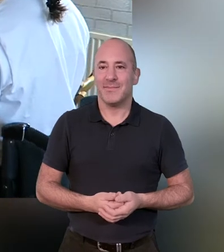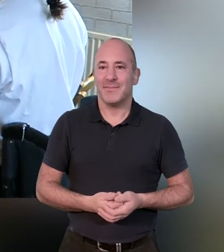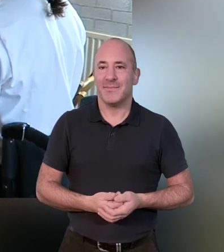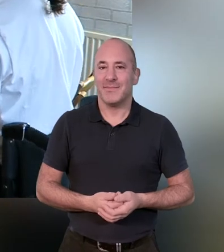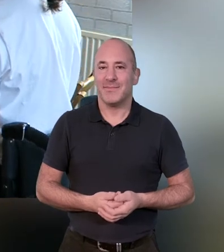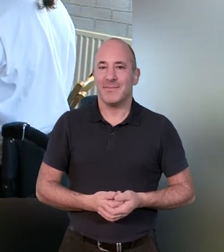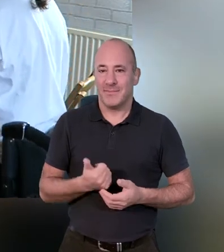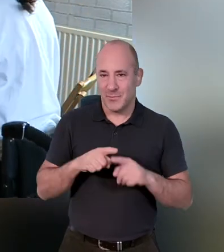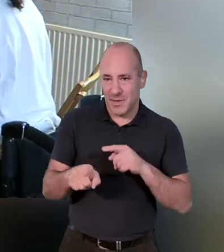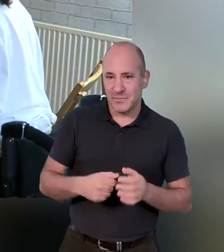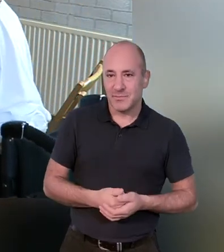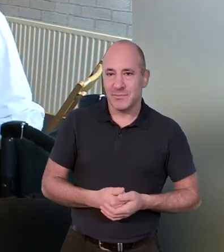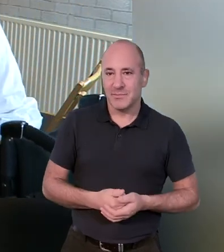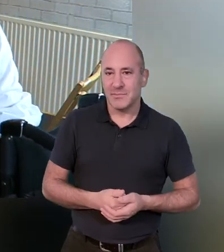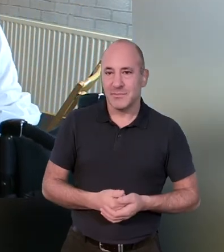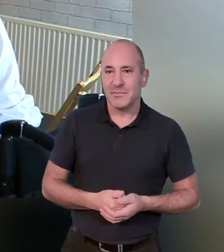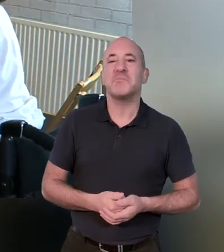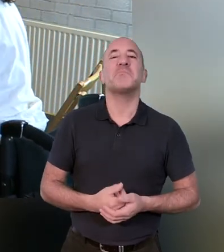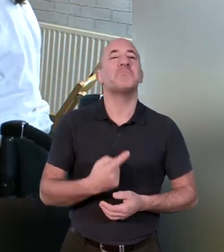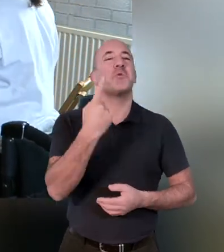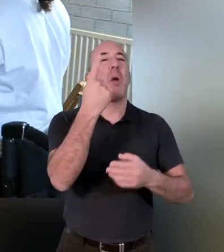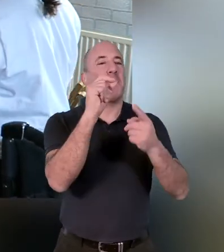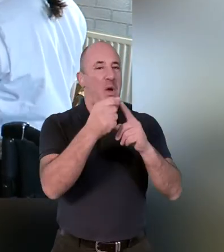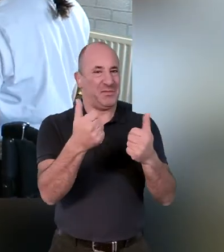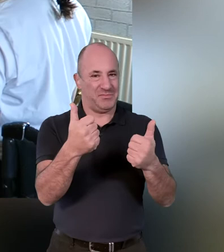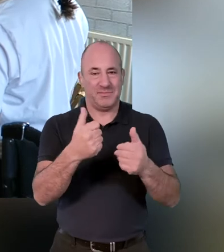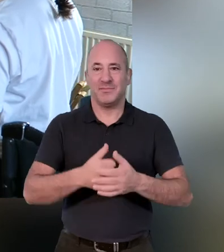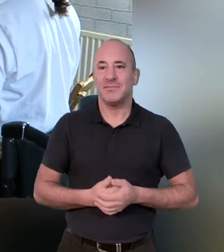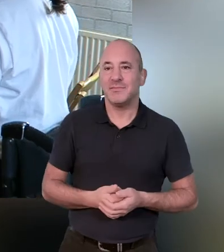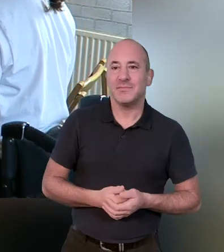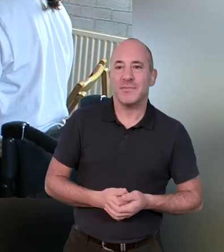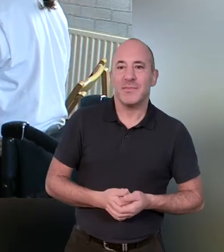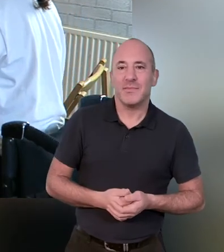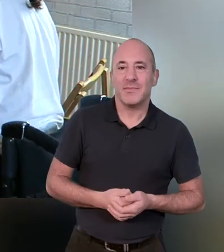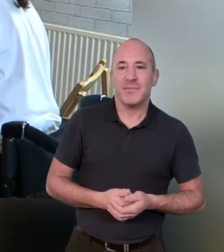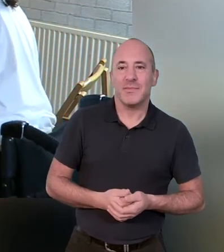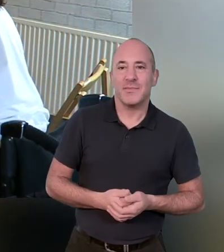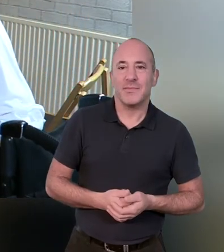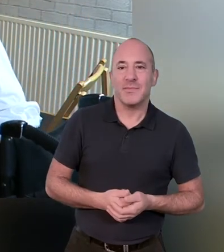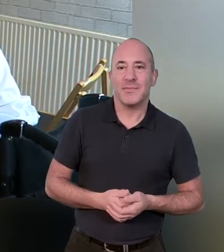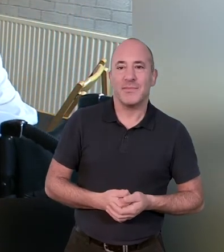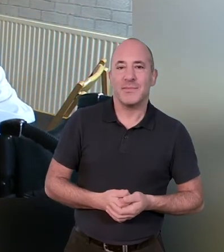So here you go, Sam, another go at that one. Yep, so 1 point this time.